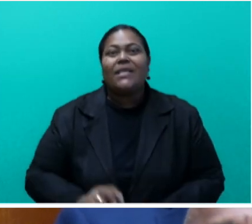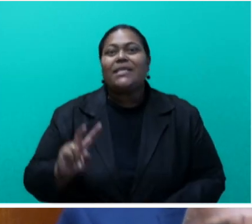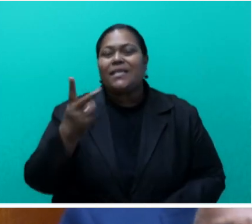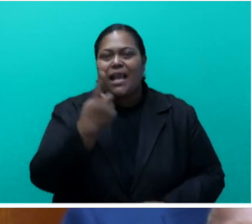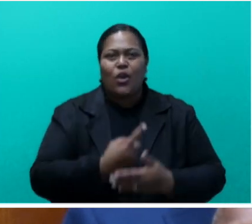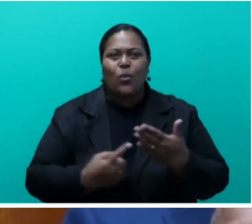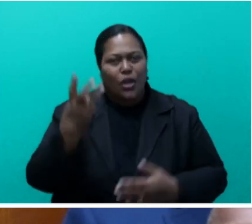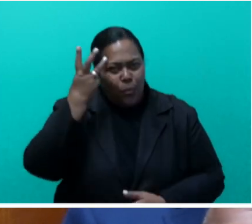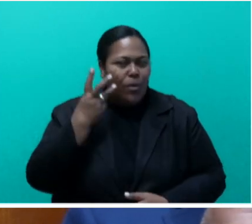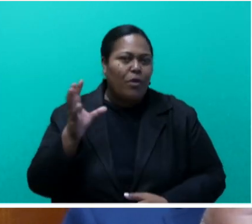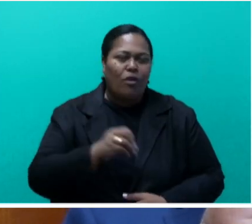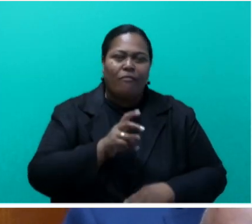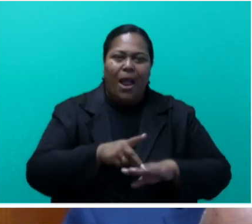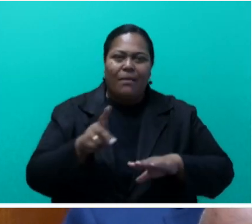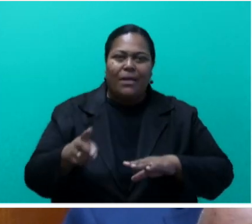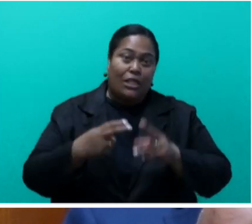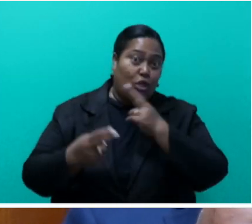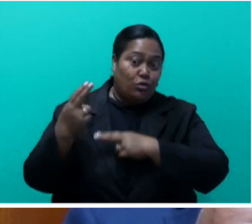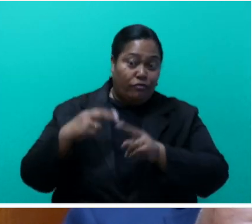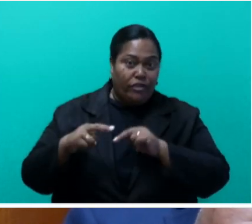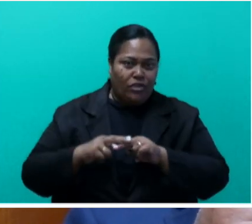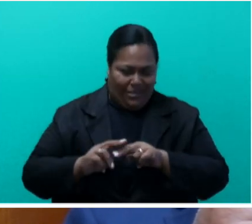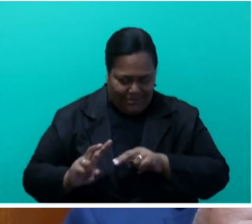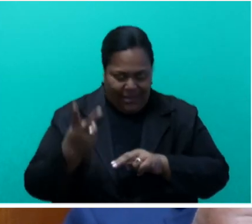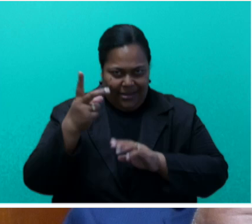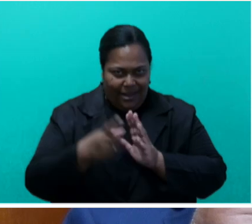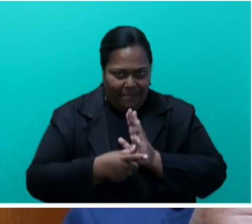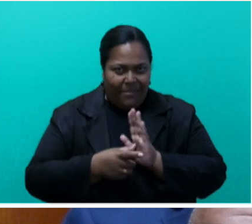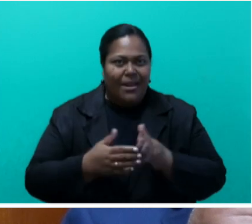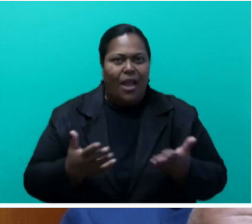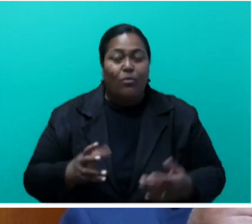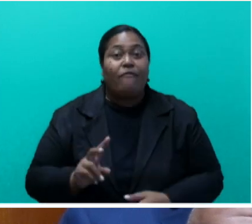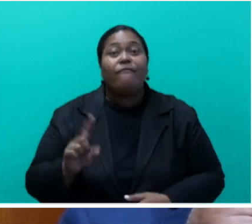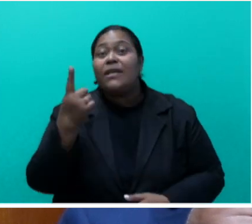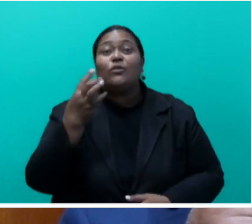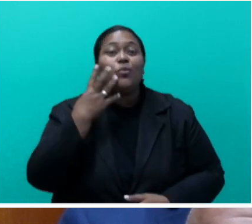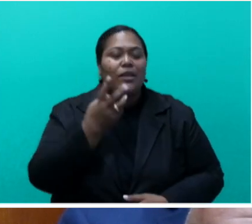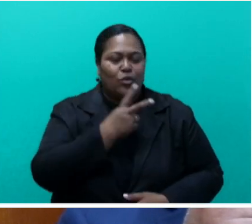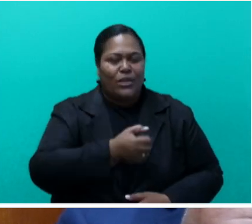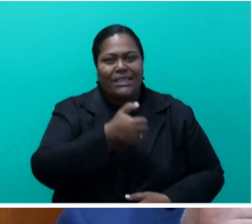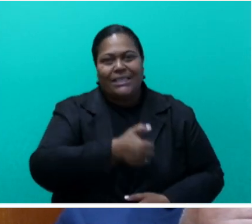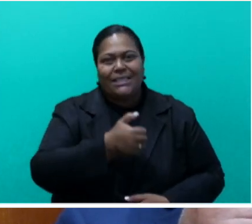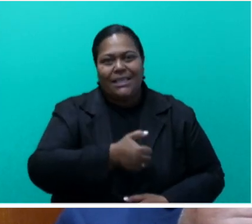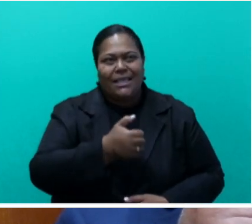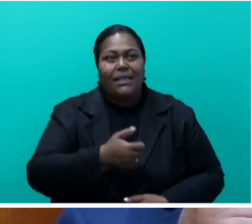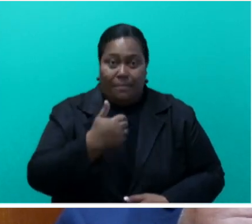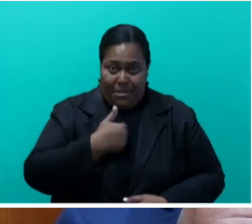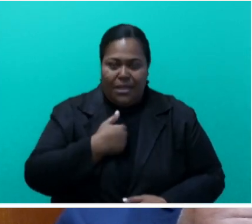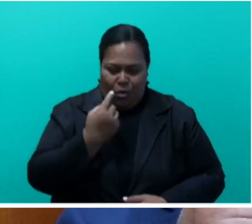Mock Parliament in the history of Fiji. The first being in 2016, Honorable Speaker, and I was the